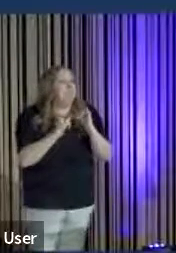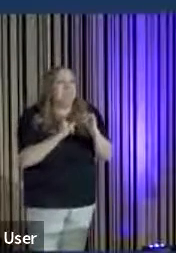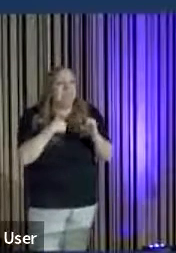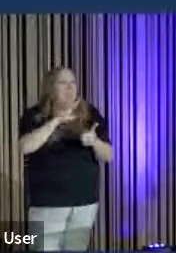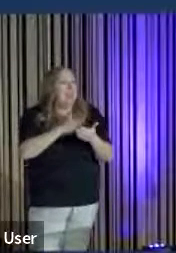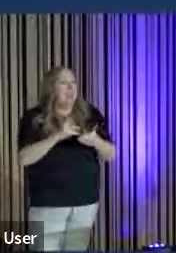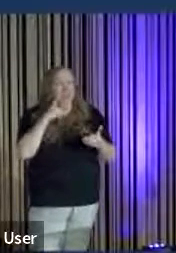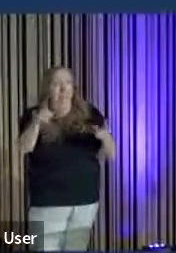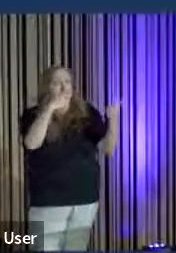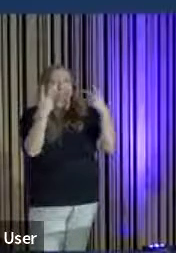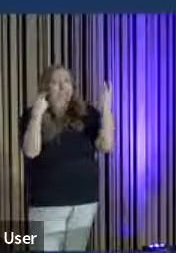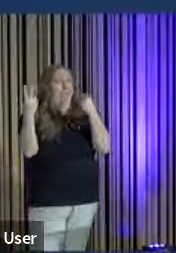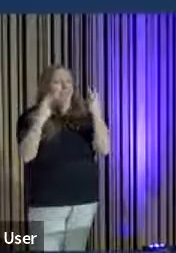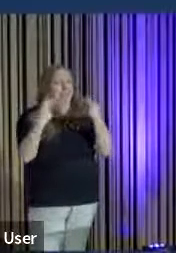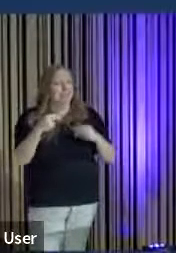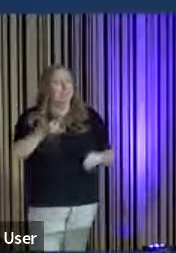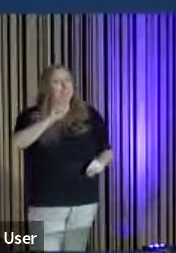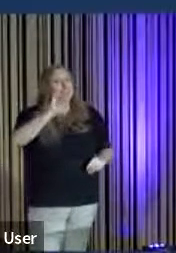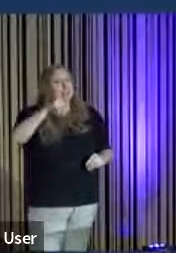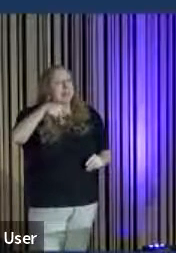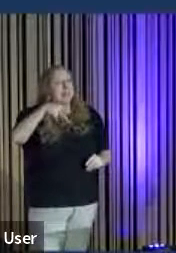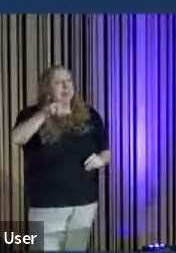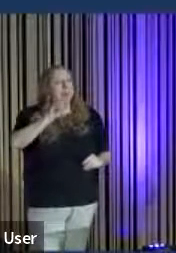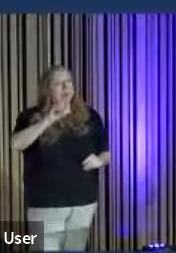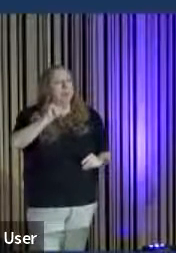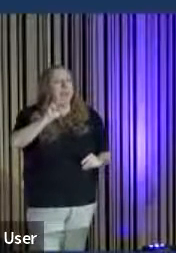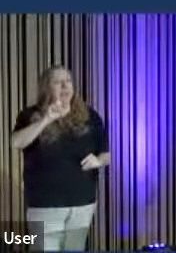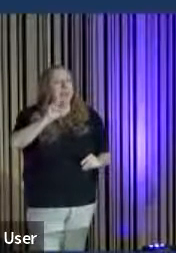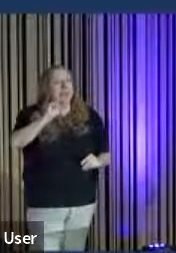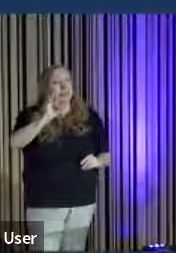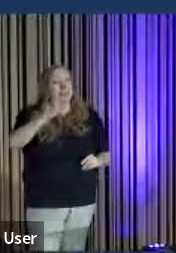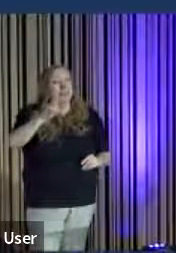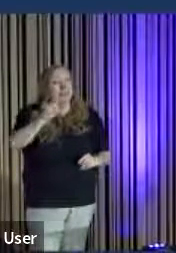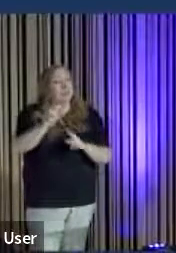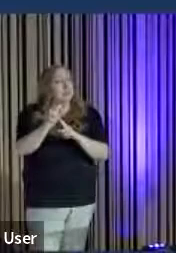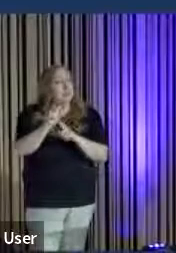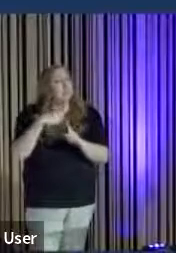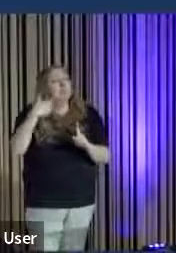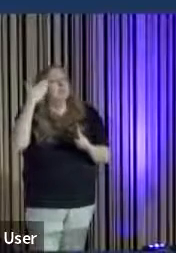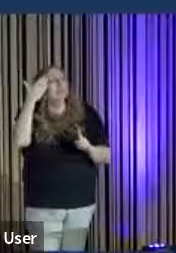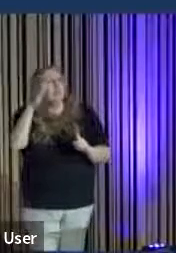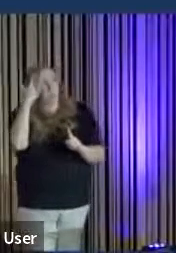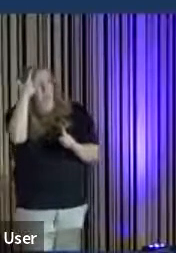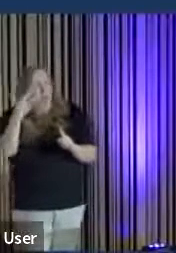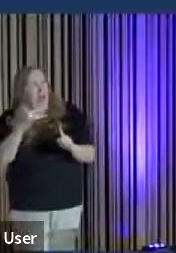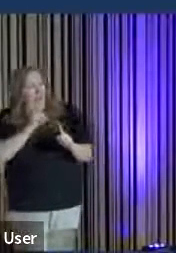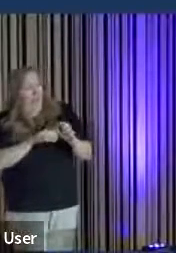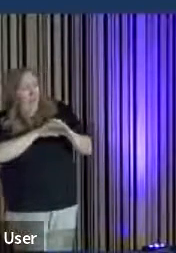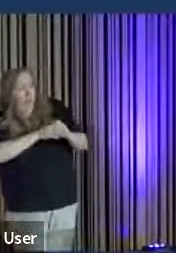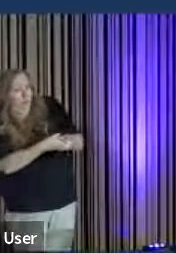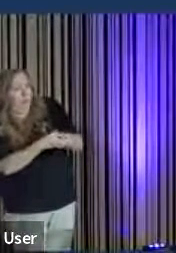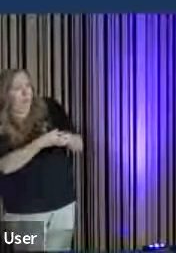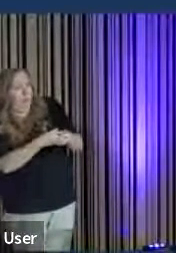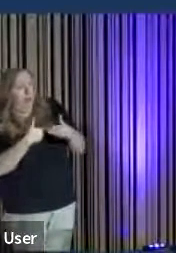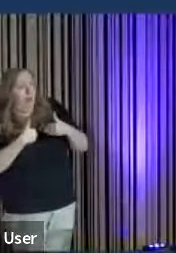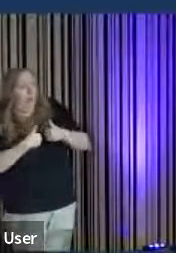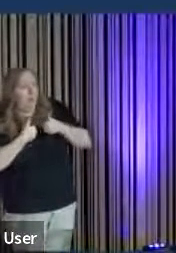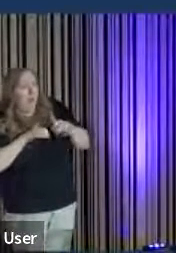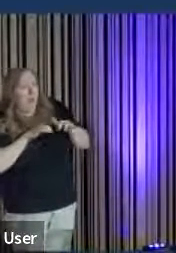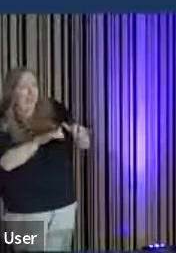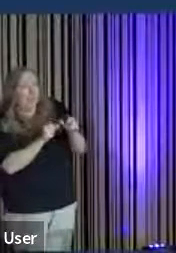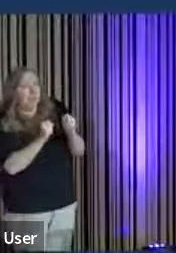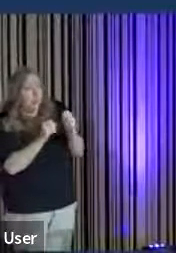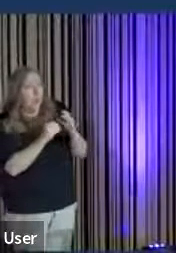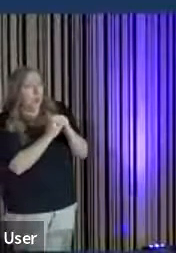To be quite honest with you, diplonemids, we still don't know why these organisms are so diverse. We don't know much about them because we don't